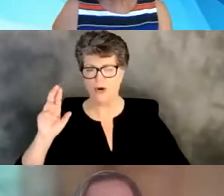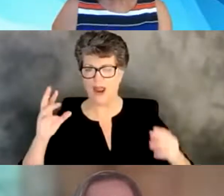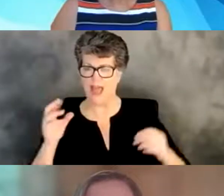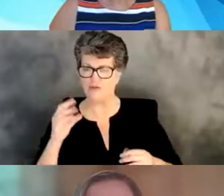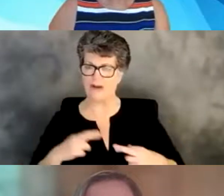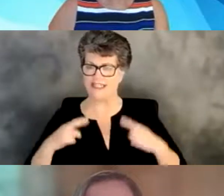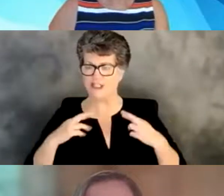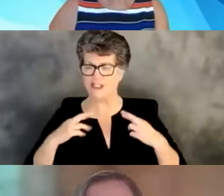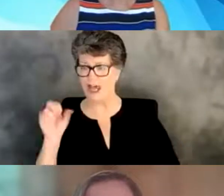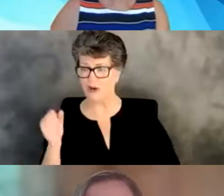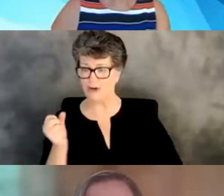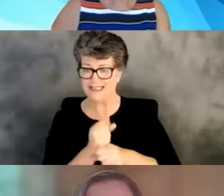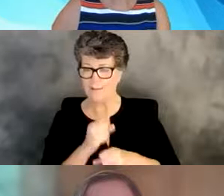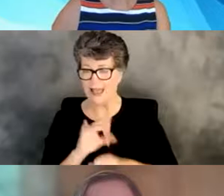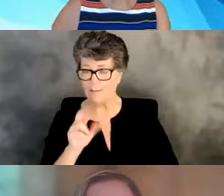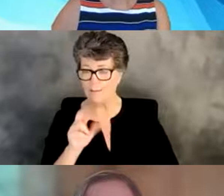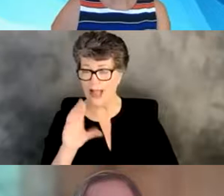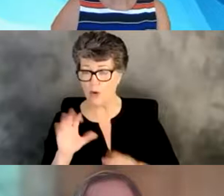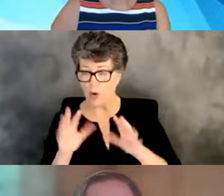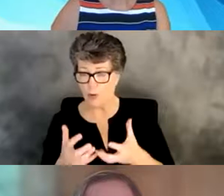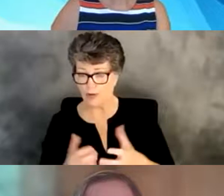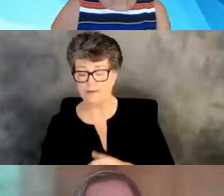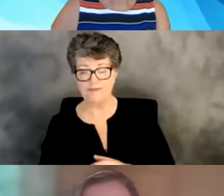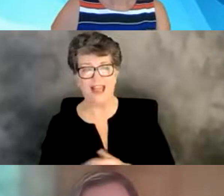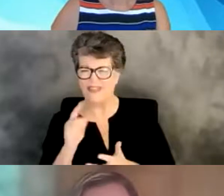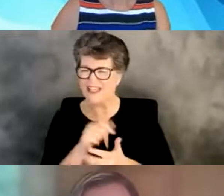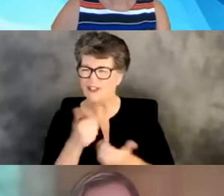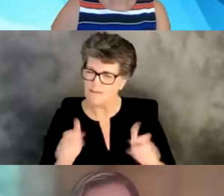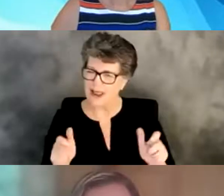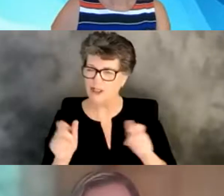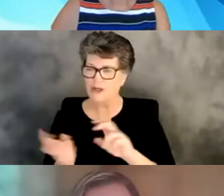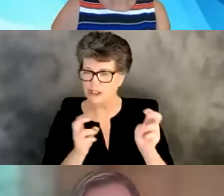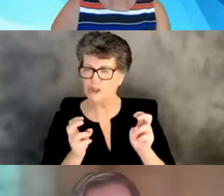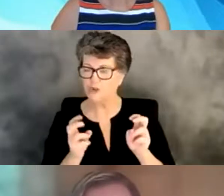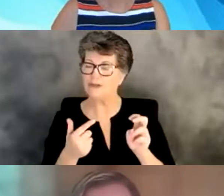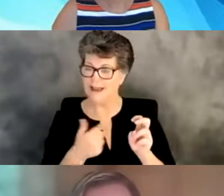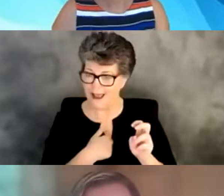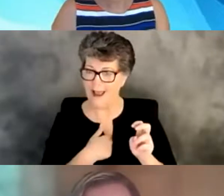batteries and create microgrids. So these are the major issues that I'm getting